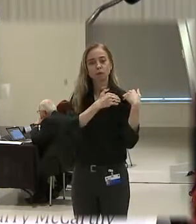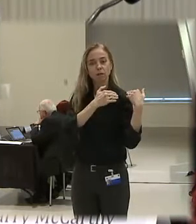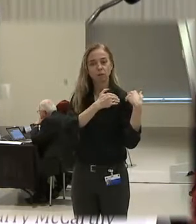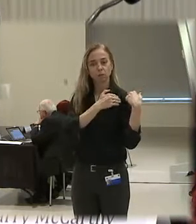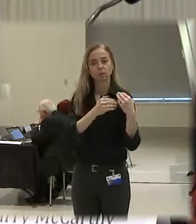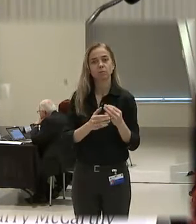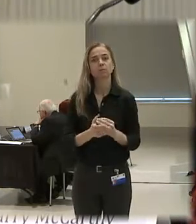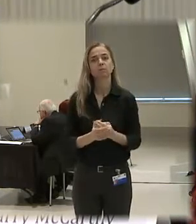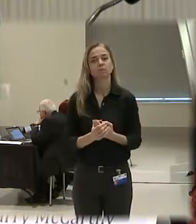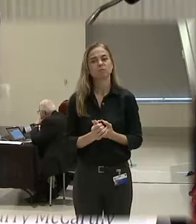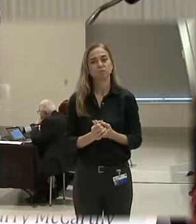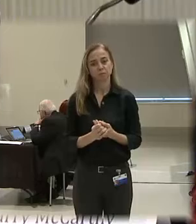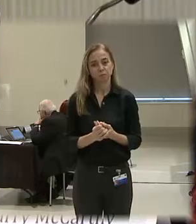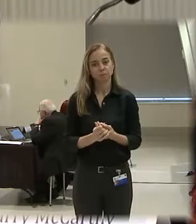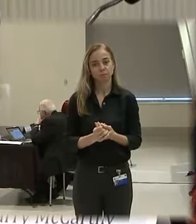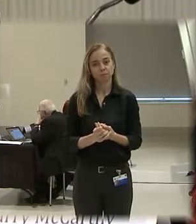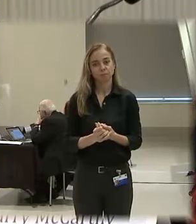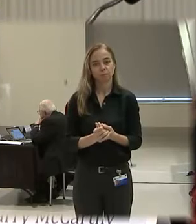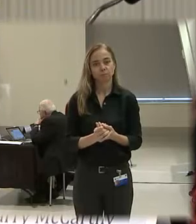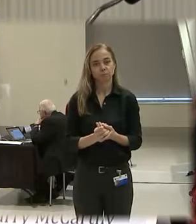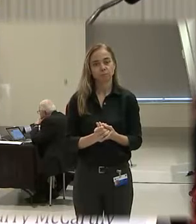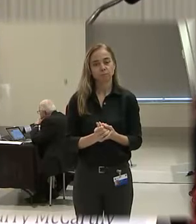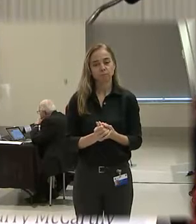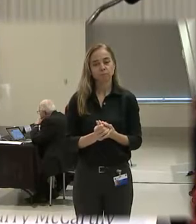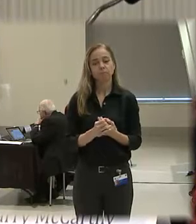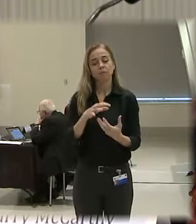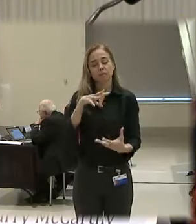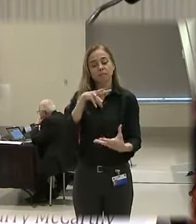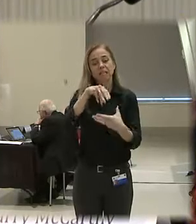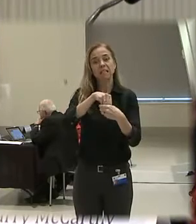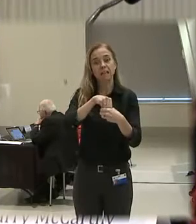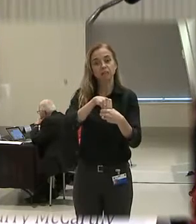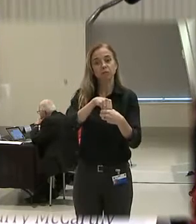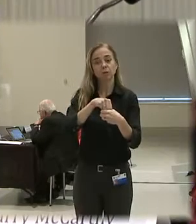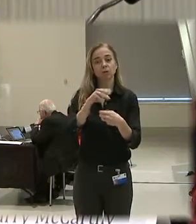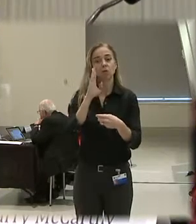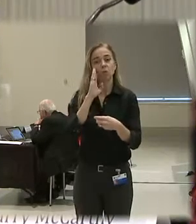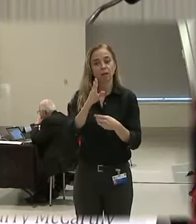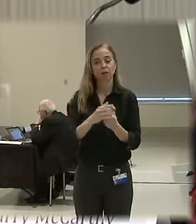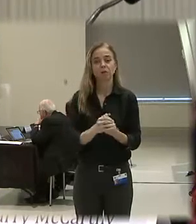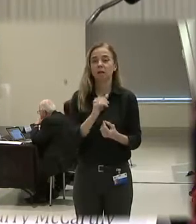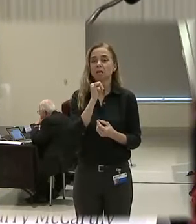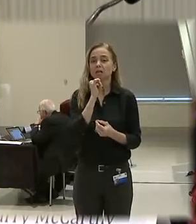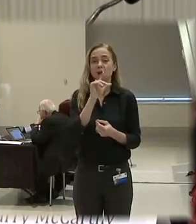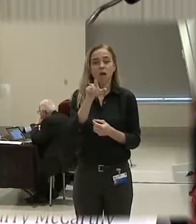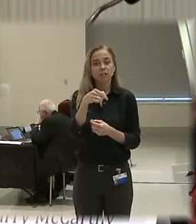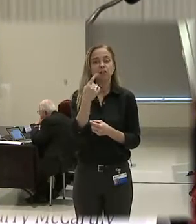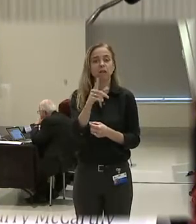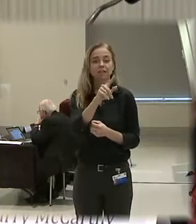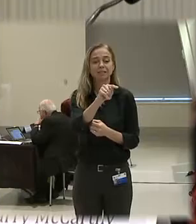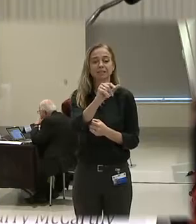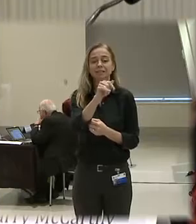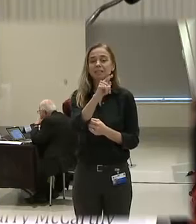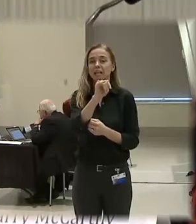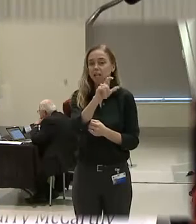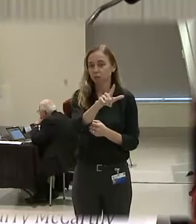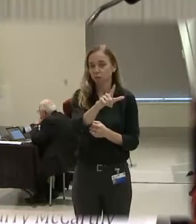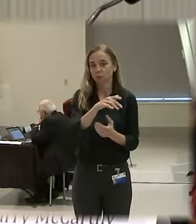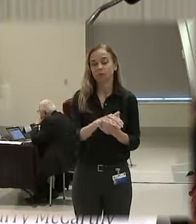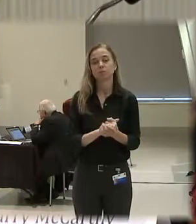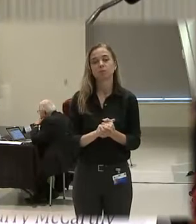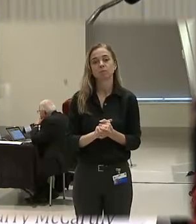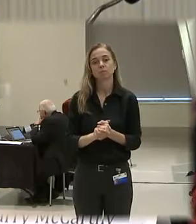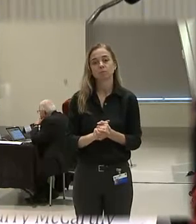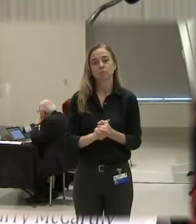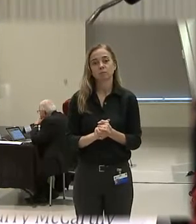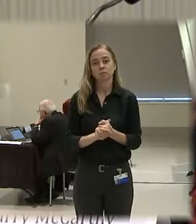oversight as it relates to the demonstration. The engagement with demonstrators, and I'm not just talking about the tactical engagement, but the